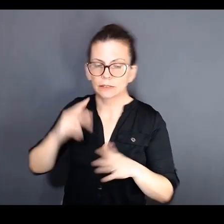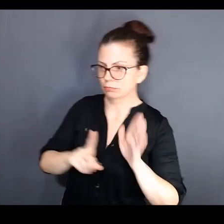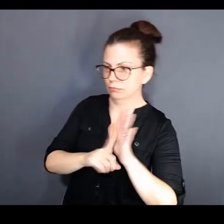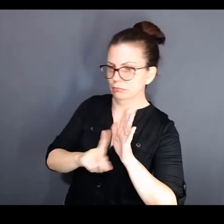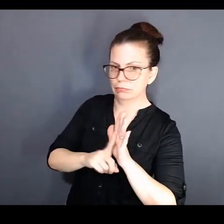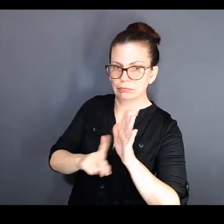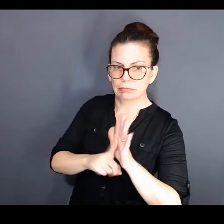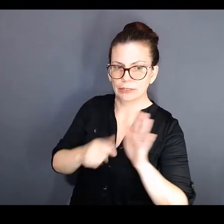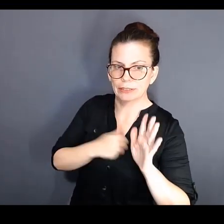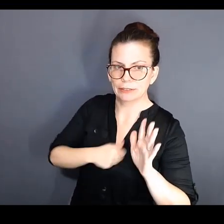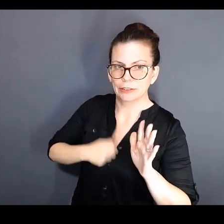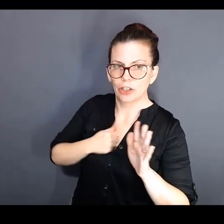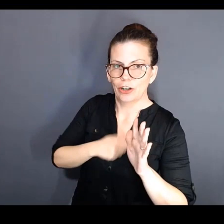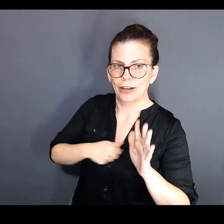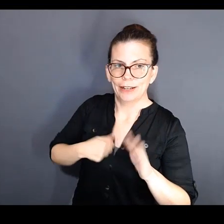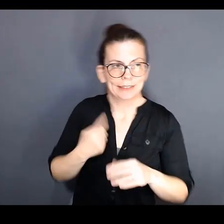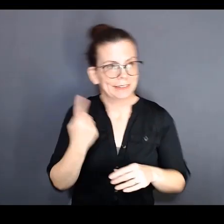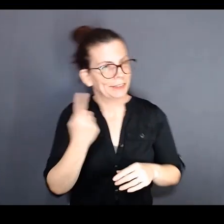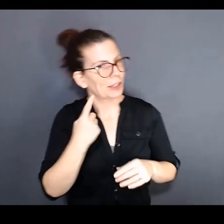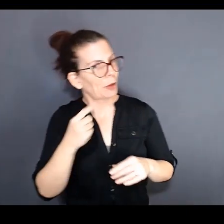ago.